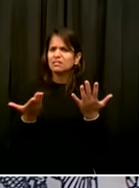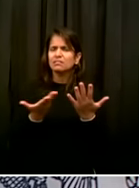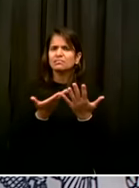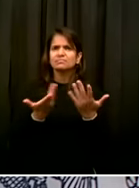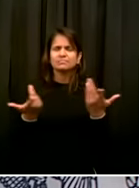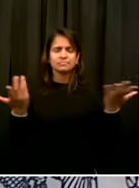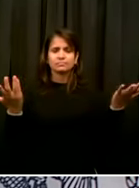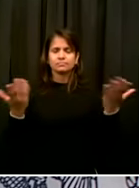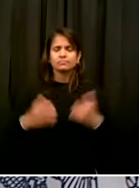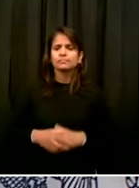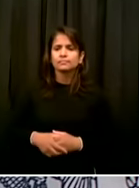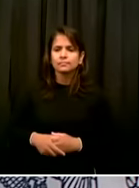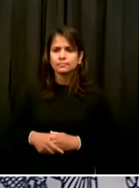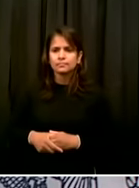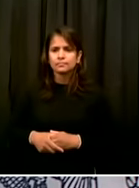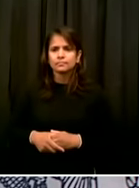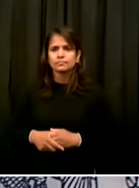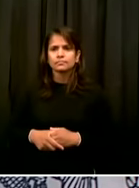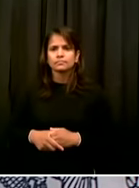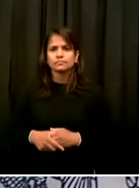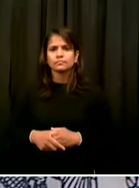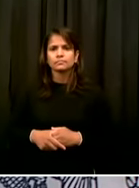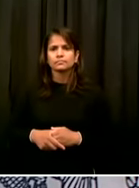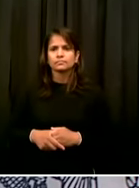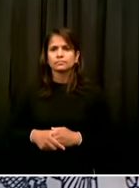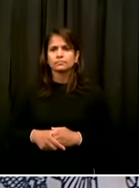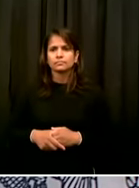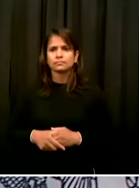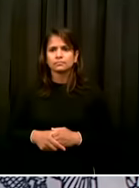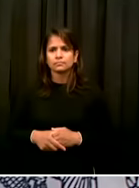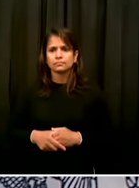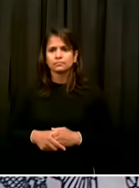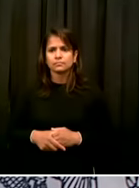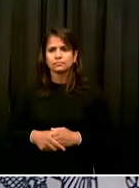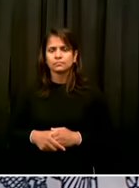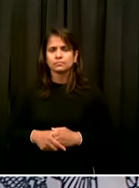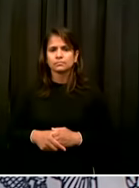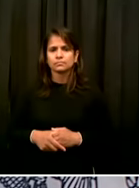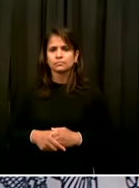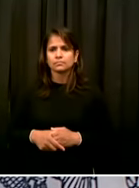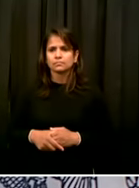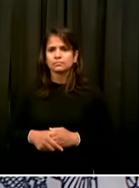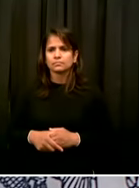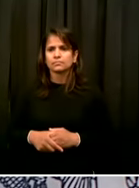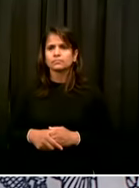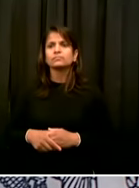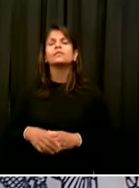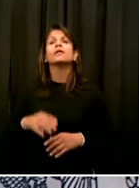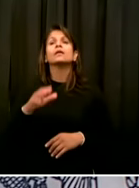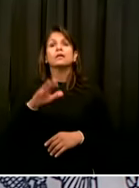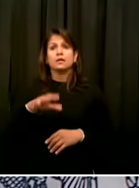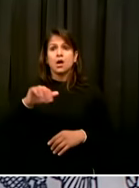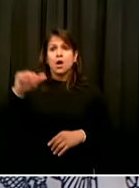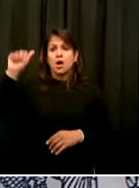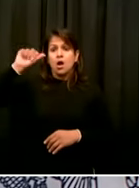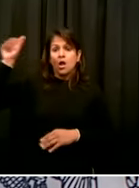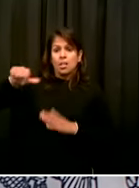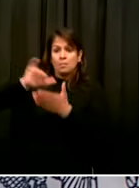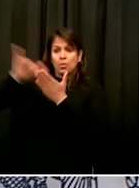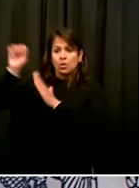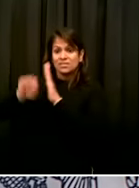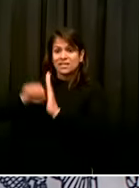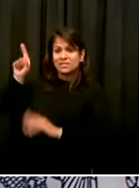we now have in Albany. And I worked long and hard with countless others to ensure that we finally had